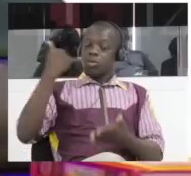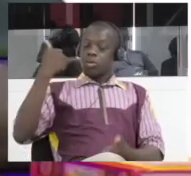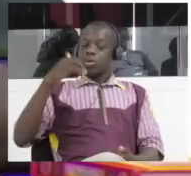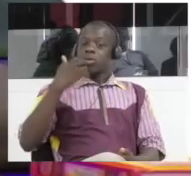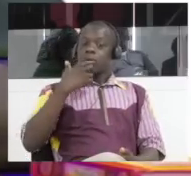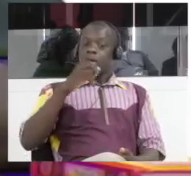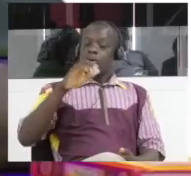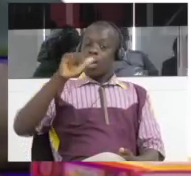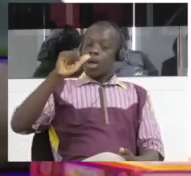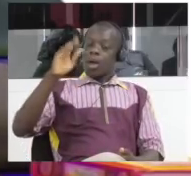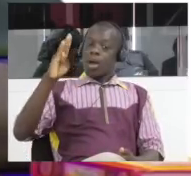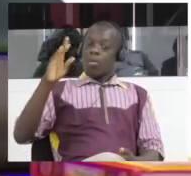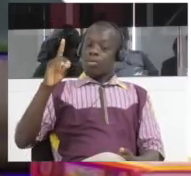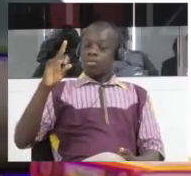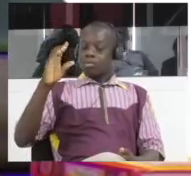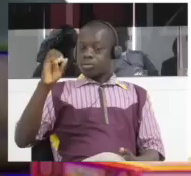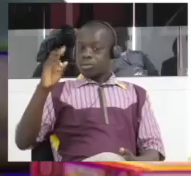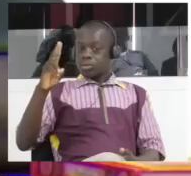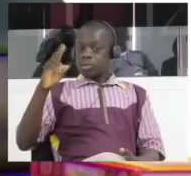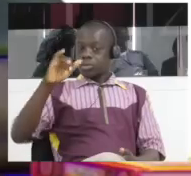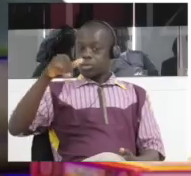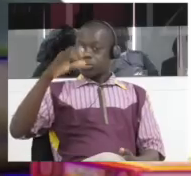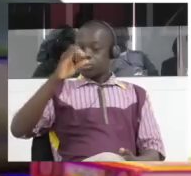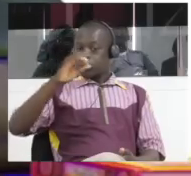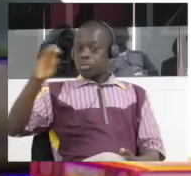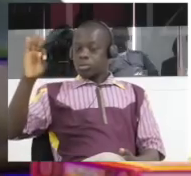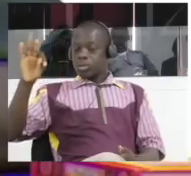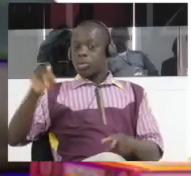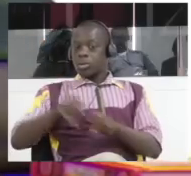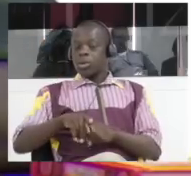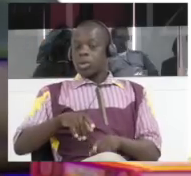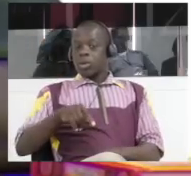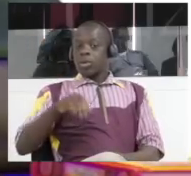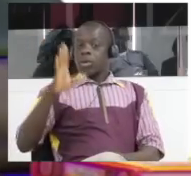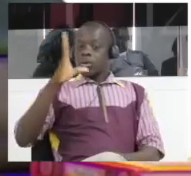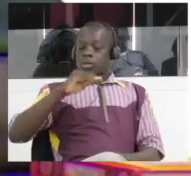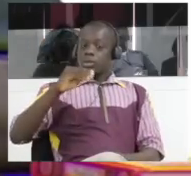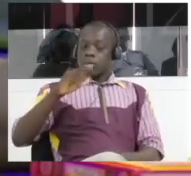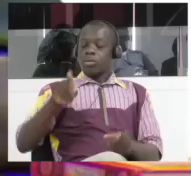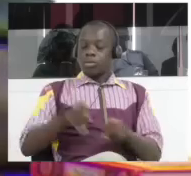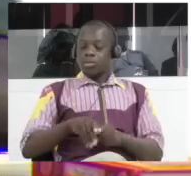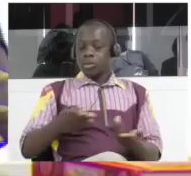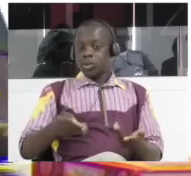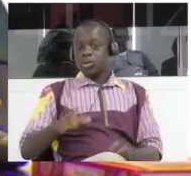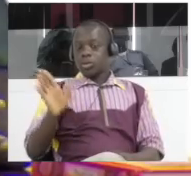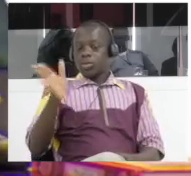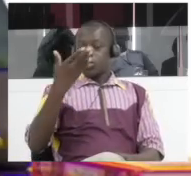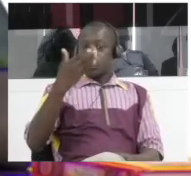then President Diouf, and then after exchanging pleasantries, we headed back to State House.